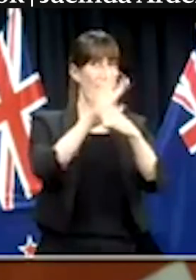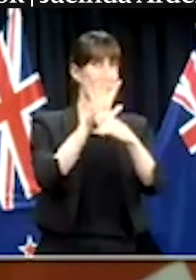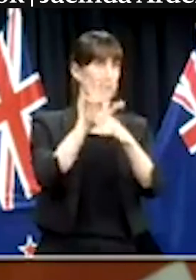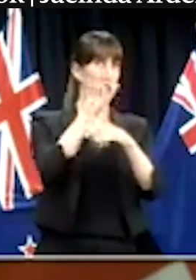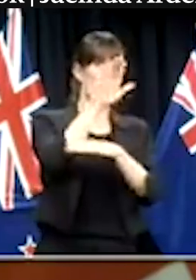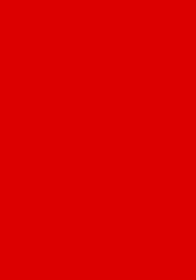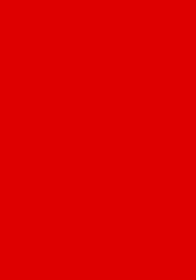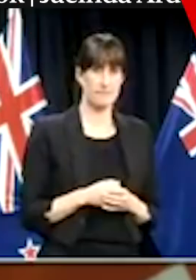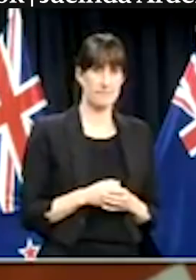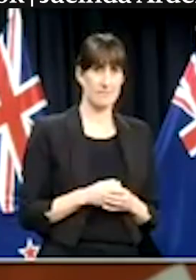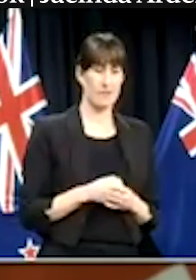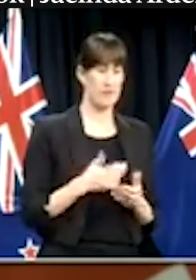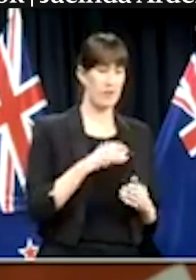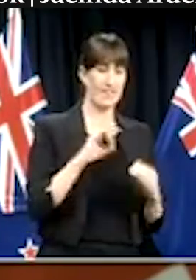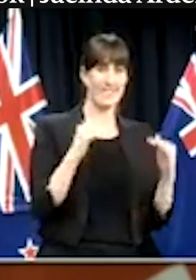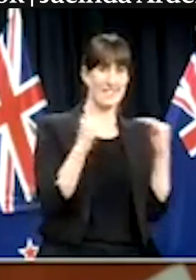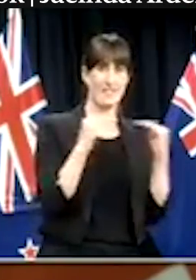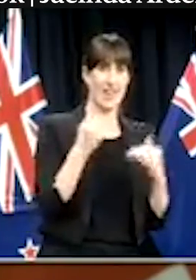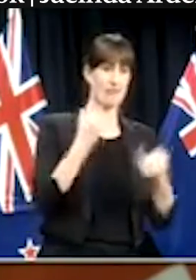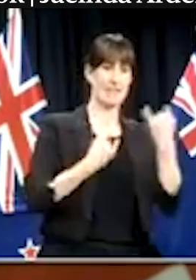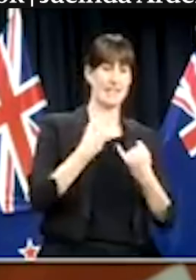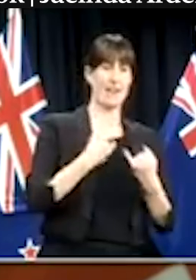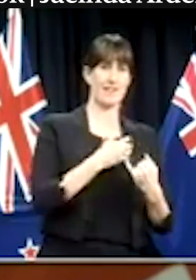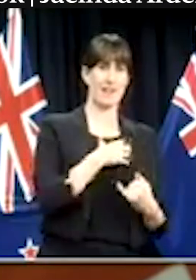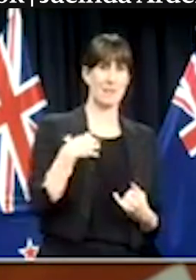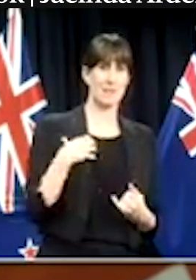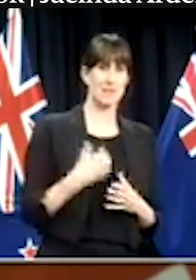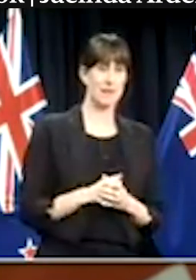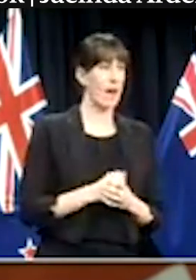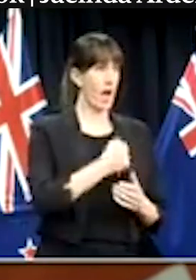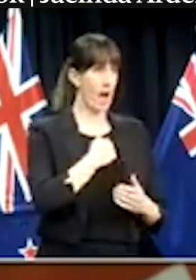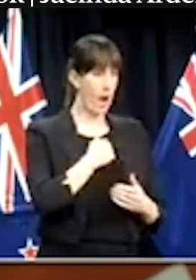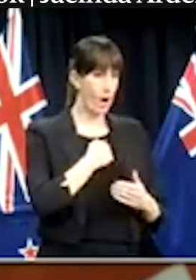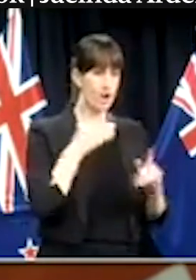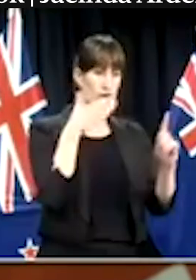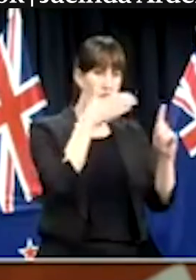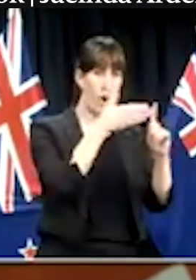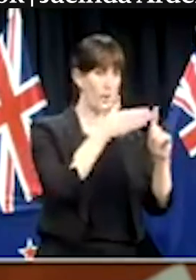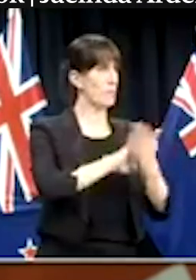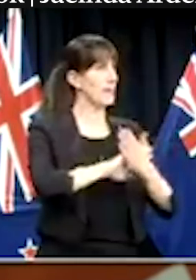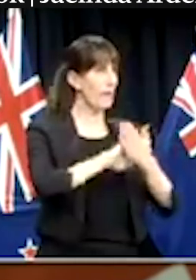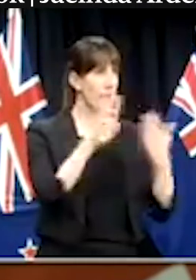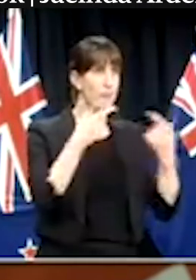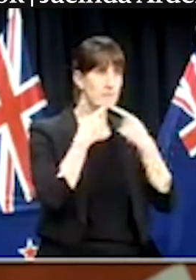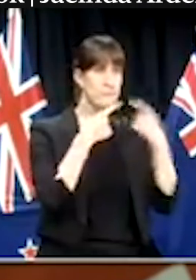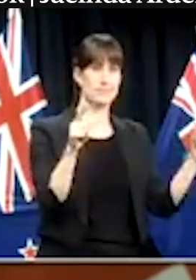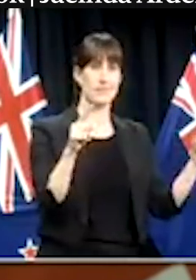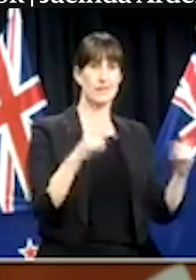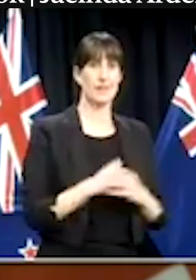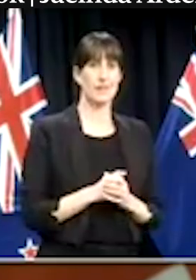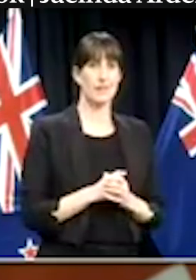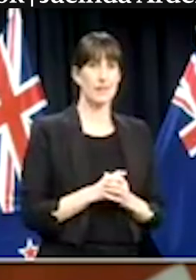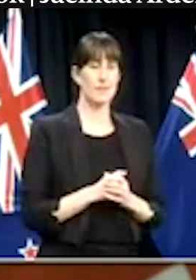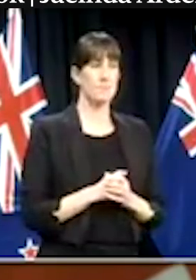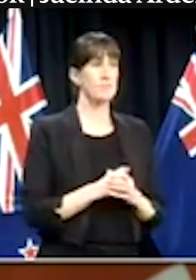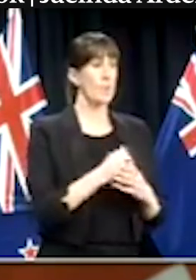frankly dangerous. We have outlined very clearly that our goal, of course, is to focus on the opportunity that may exist